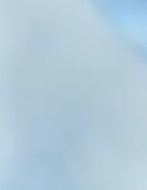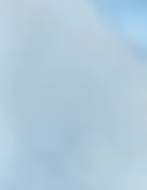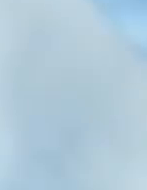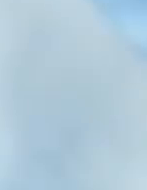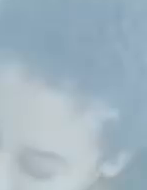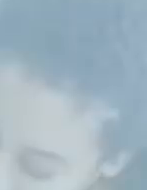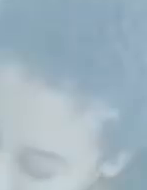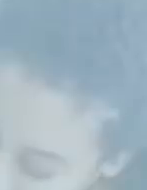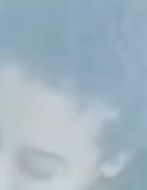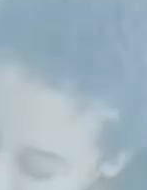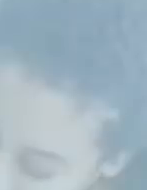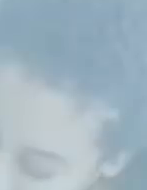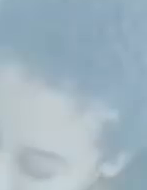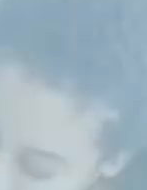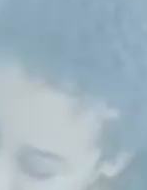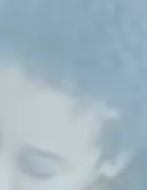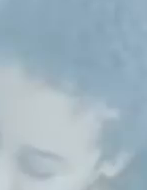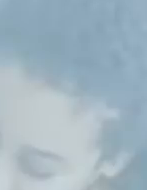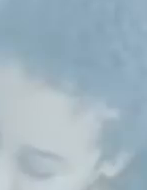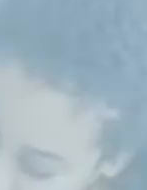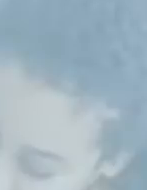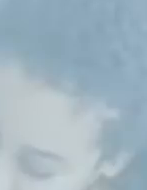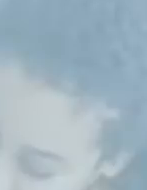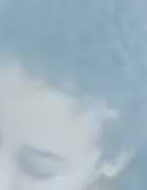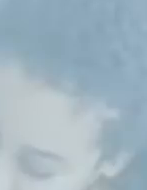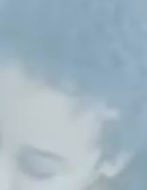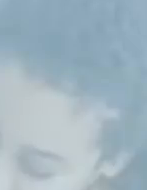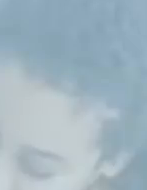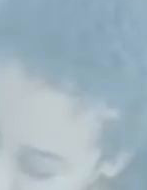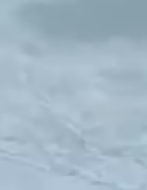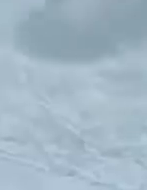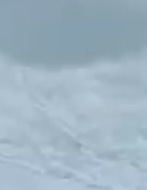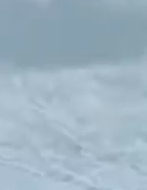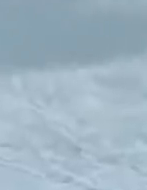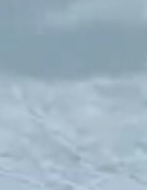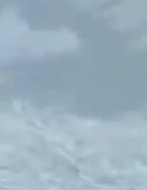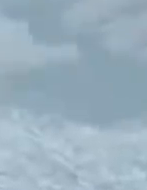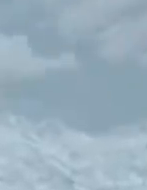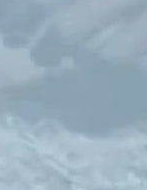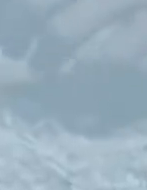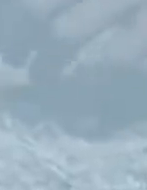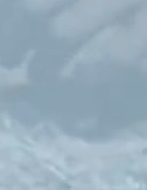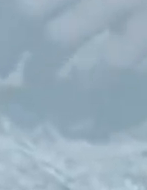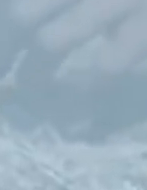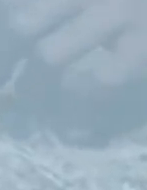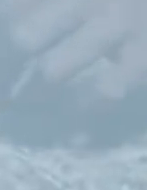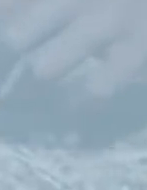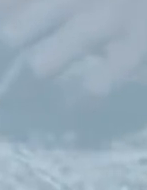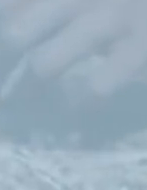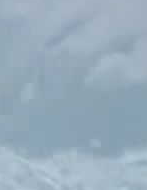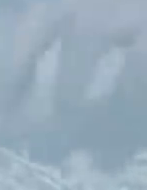stories. Pass on traditional recipes. Play marbles and gigs.